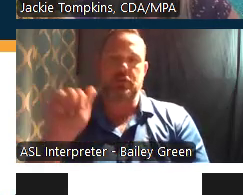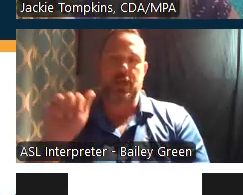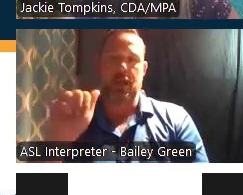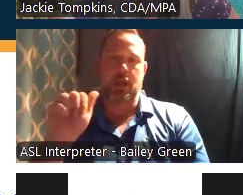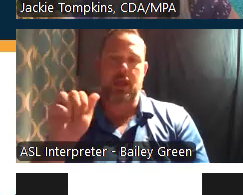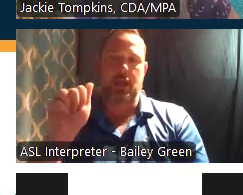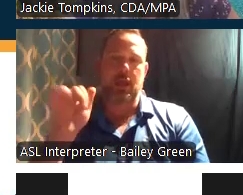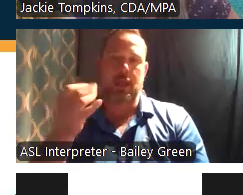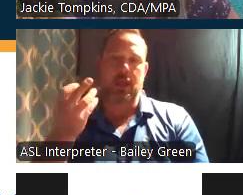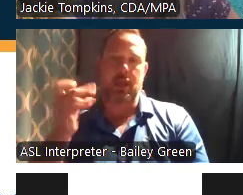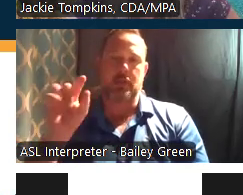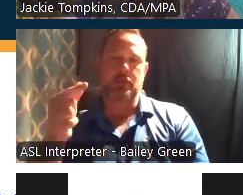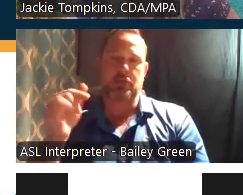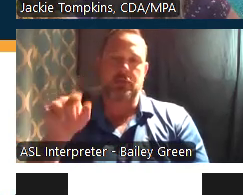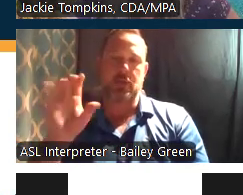ENGAGE, at